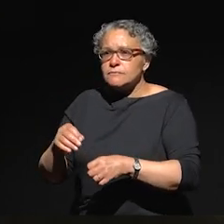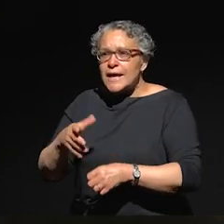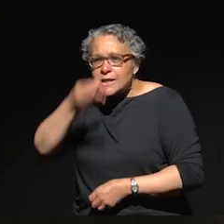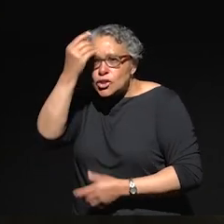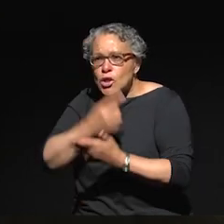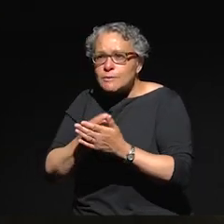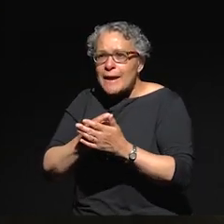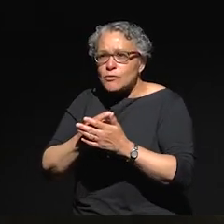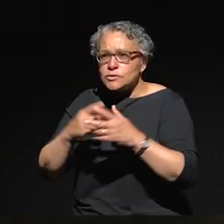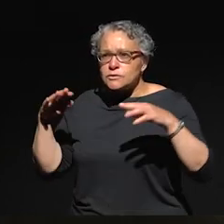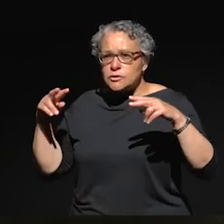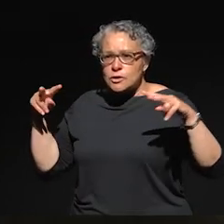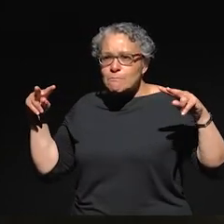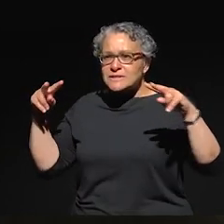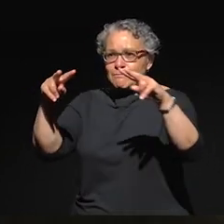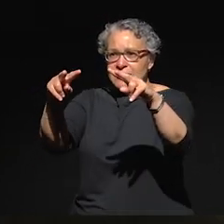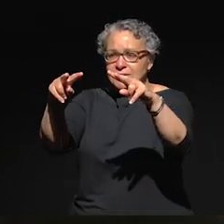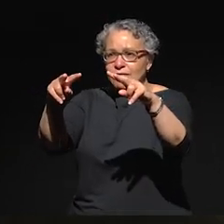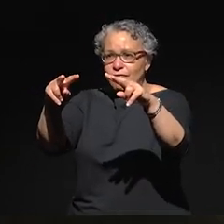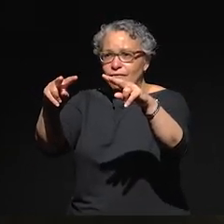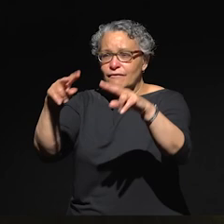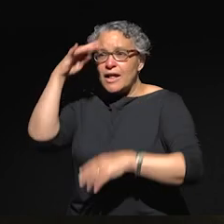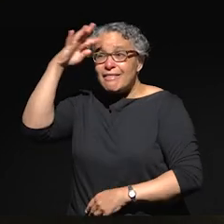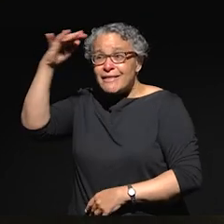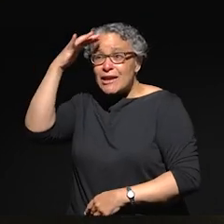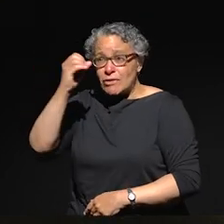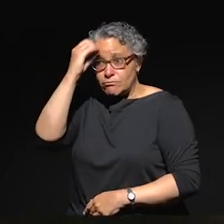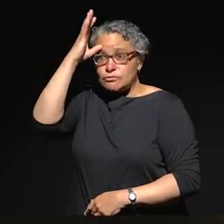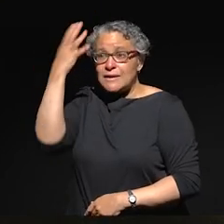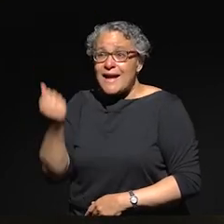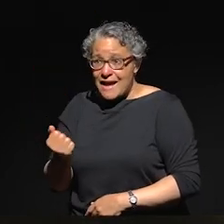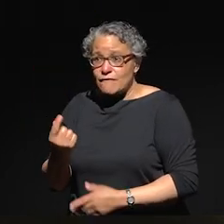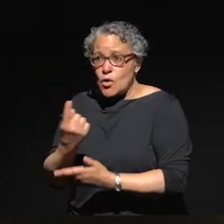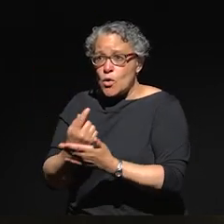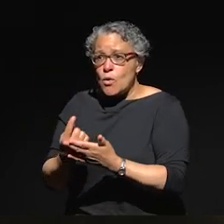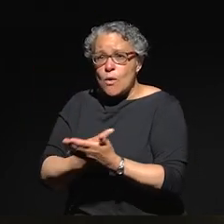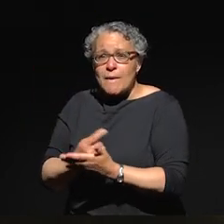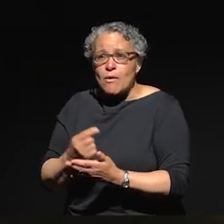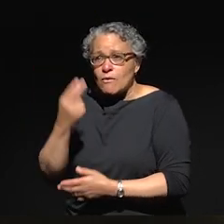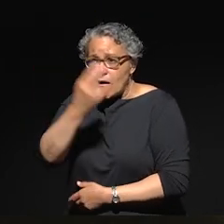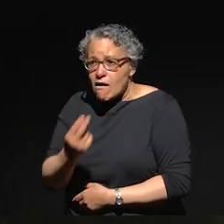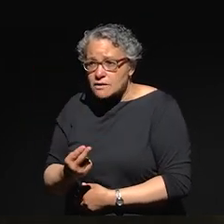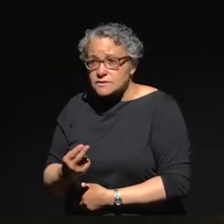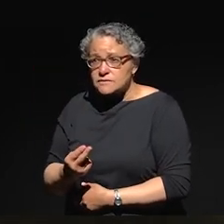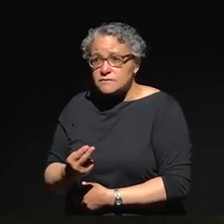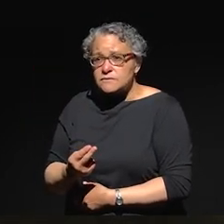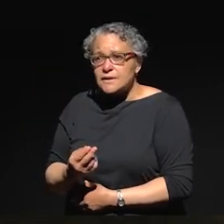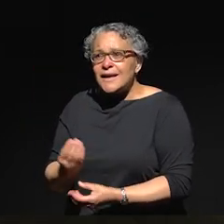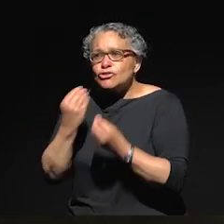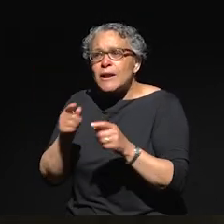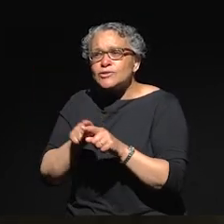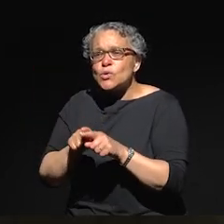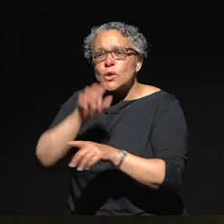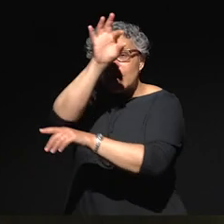on. Again, at the court of Urbino, he has, theoretical knowledge already, and has also been trained somehow in